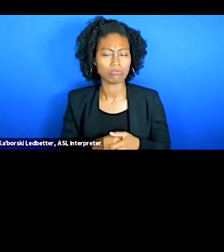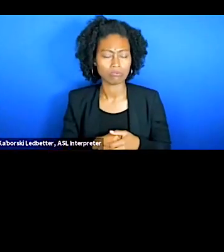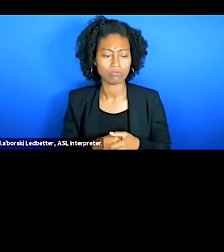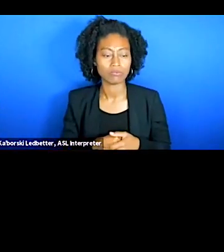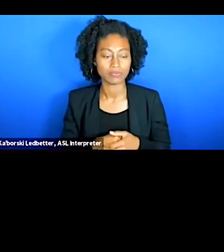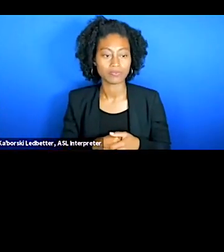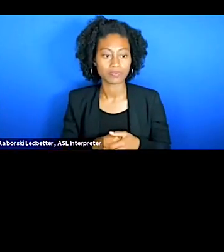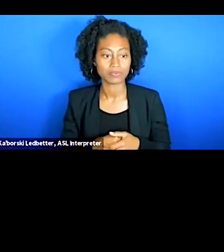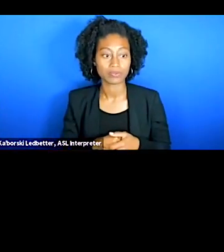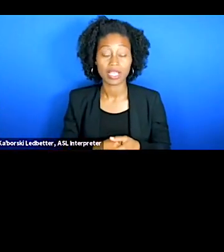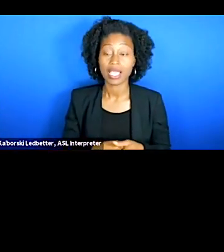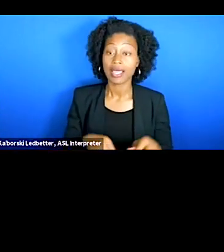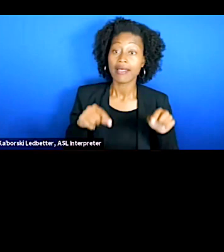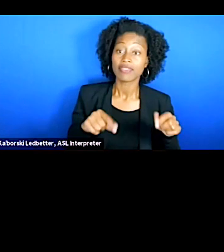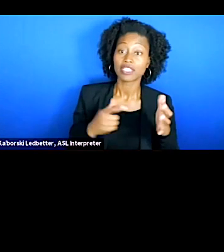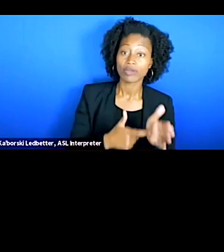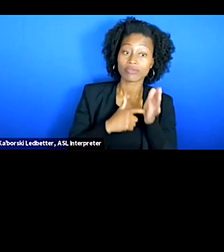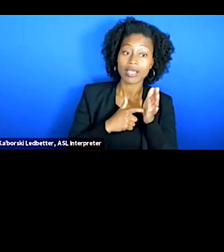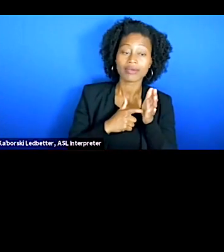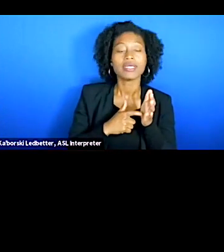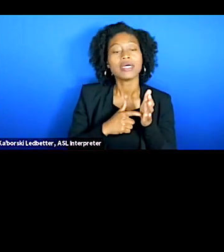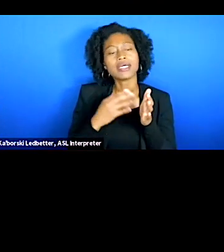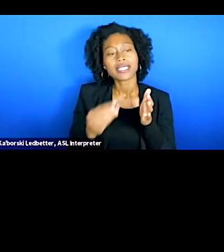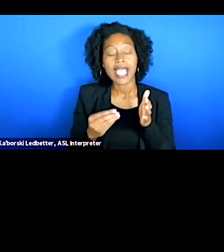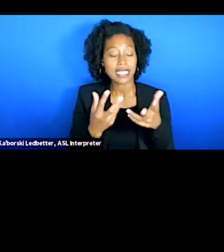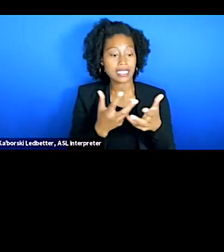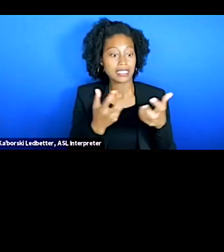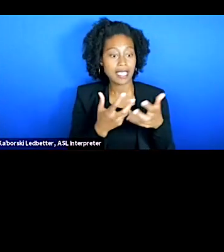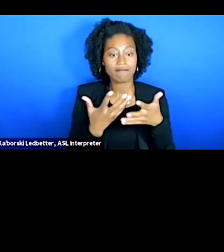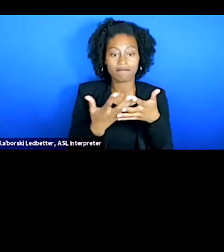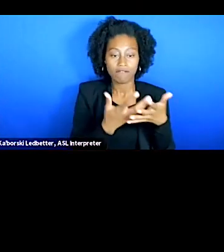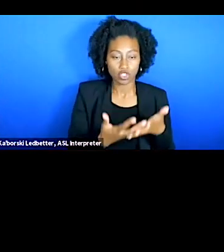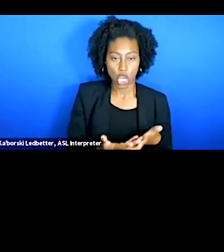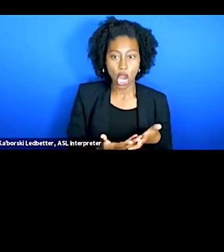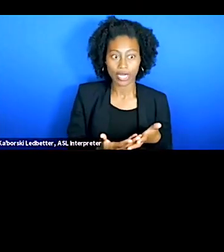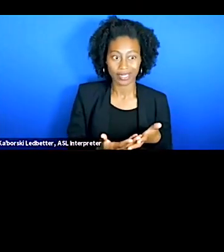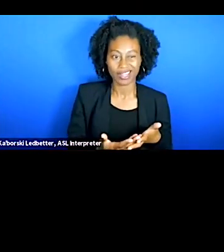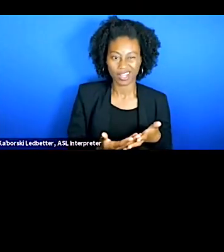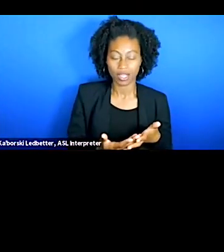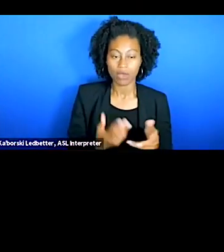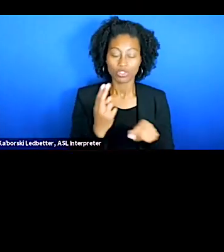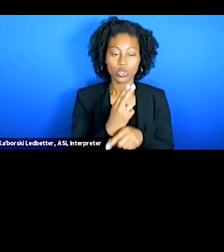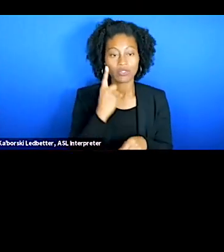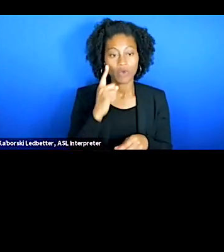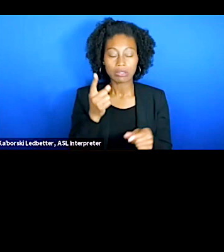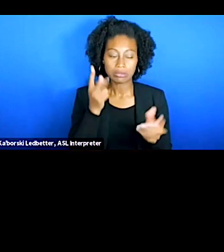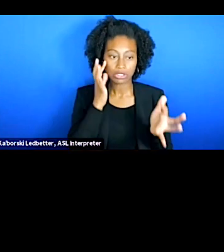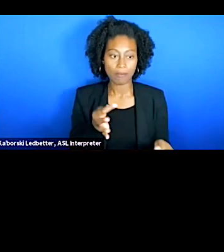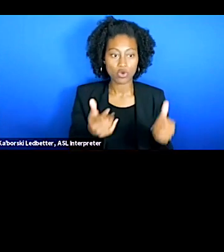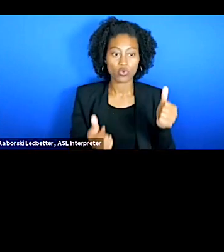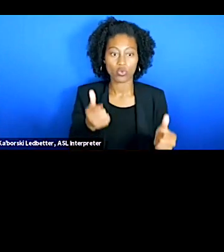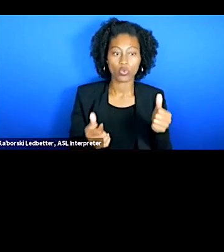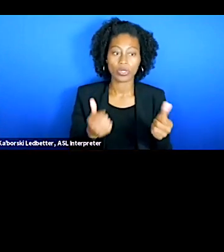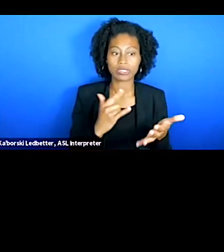criteria will constitute a sift or filter that you will use to determine which studies will later